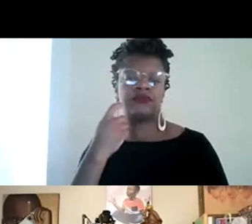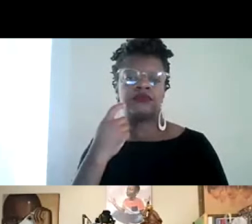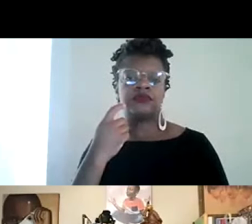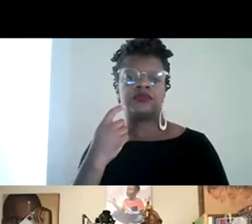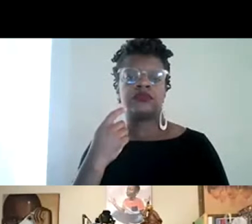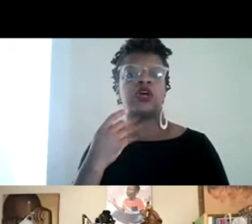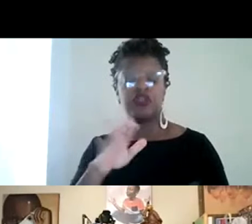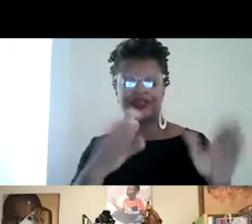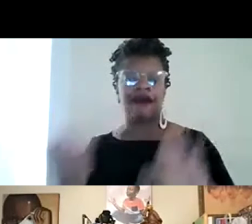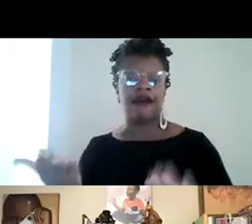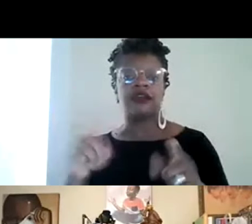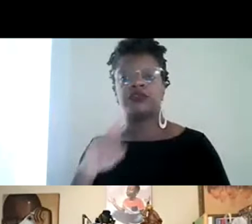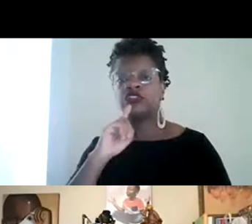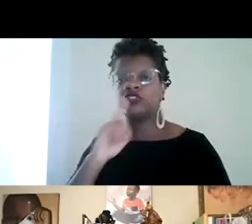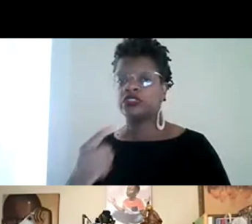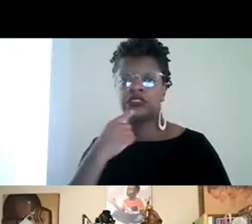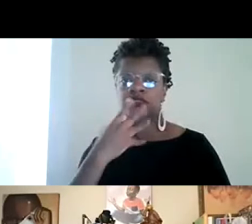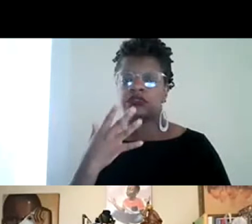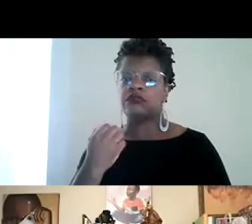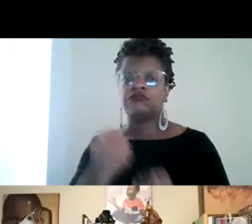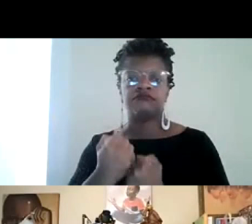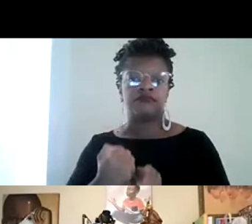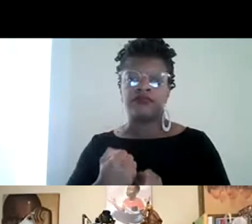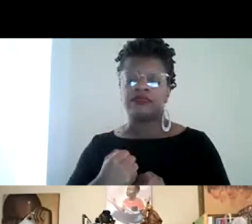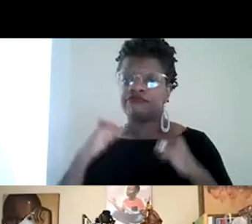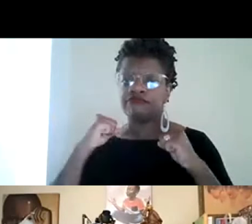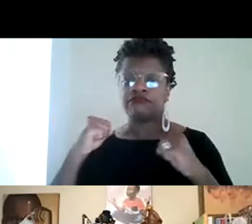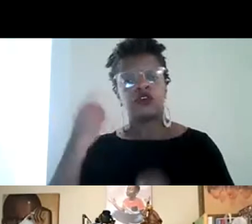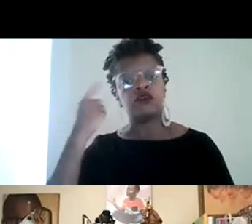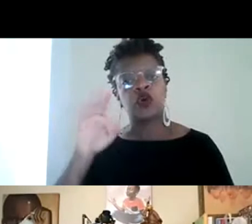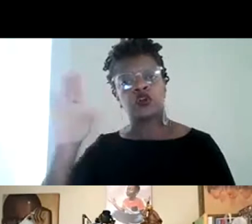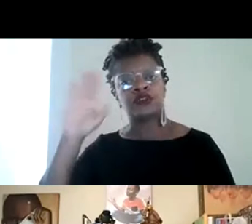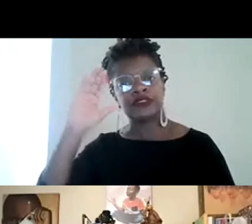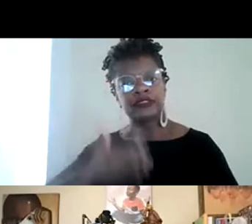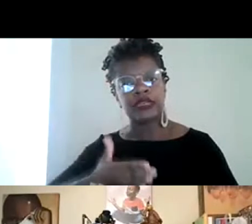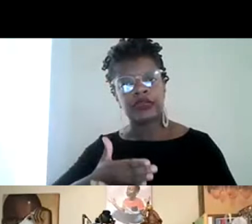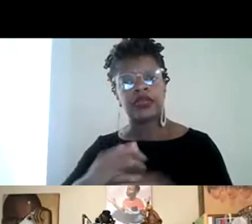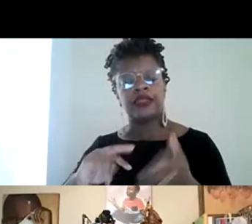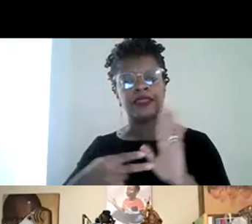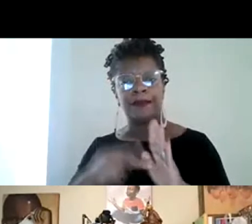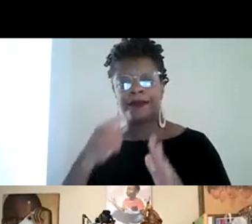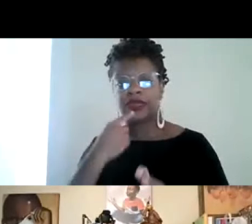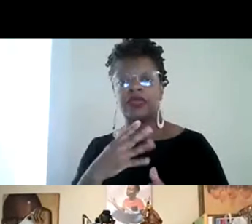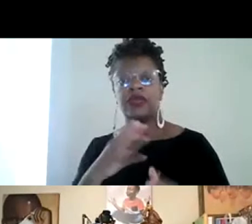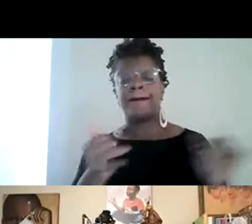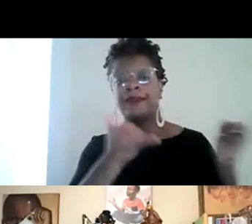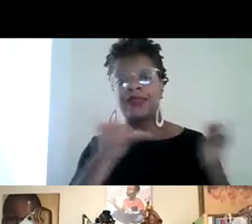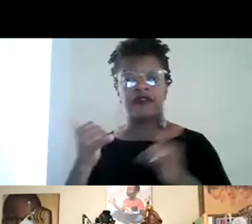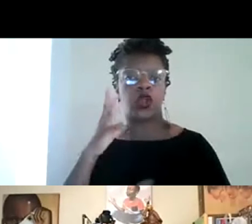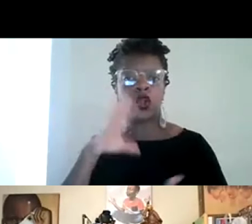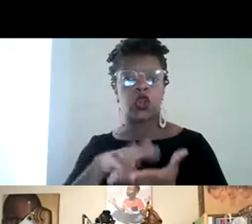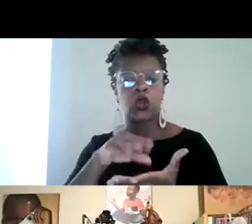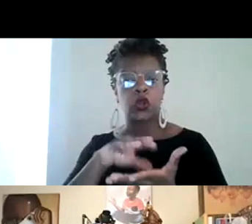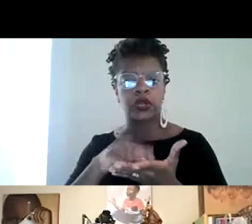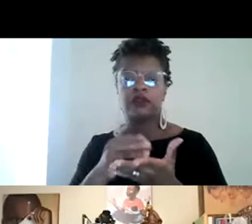for justice for her son. And so creating identity-safe, playful learning spaces